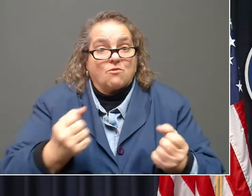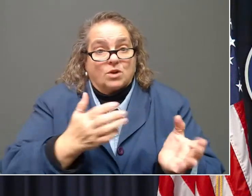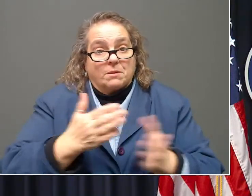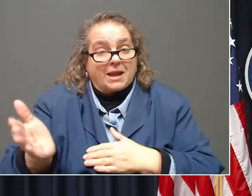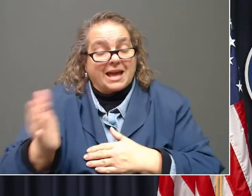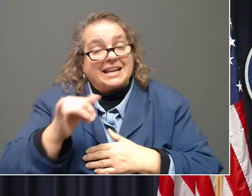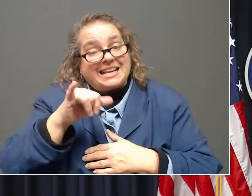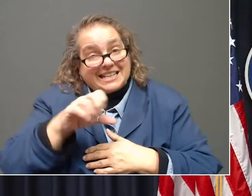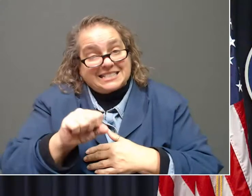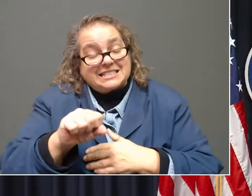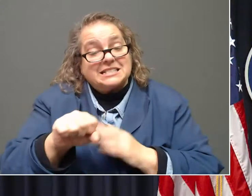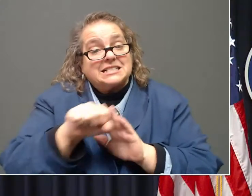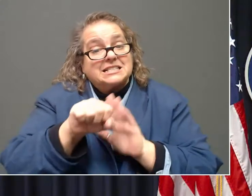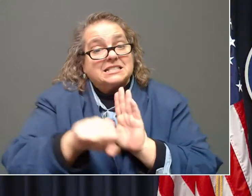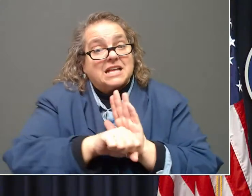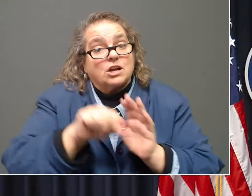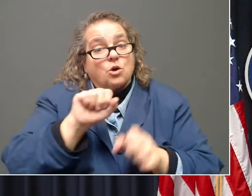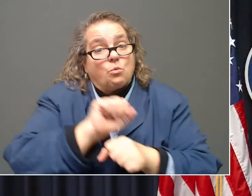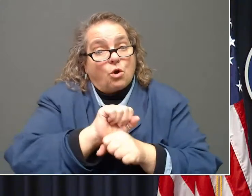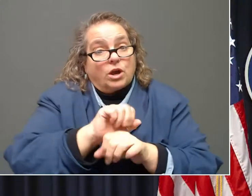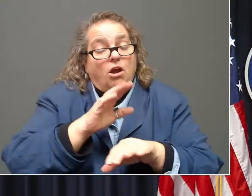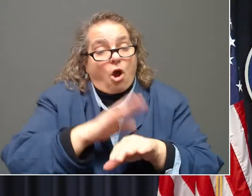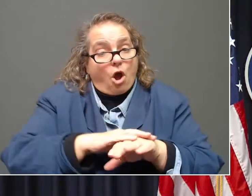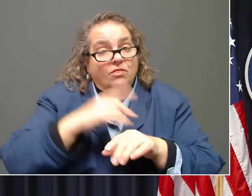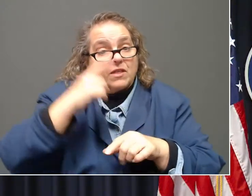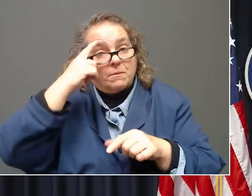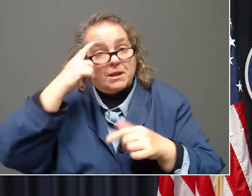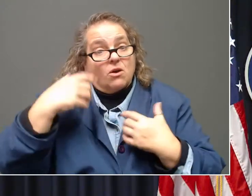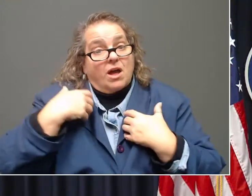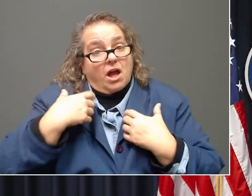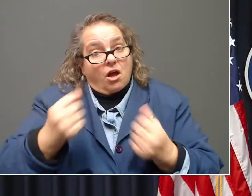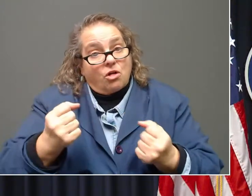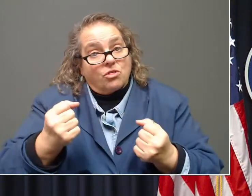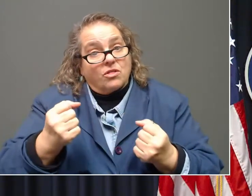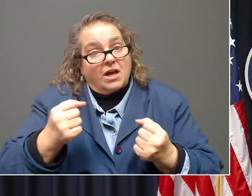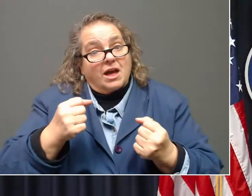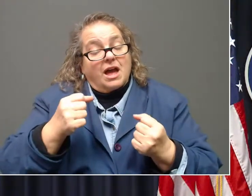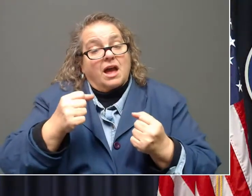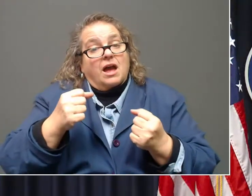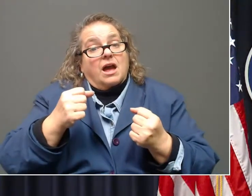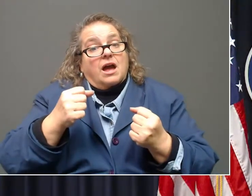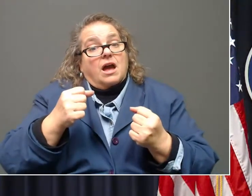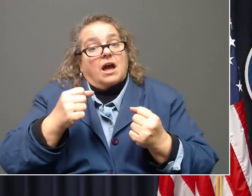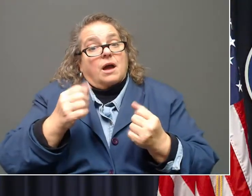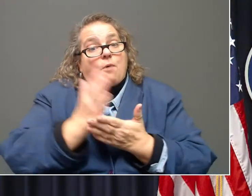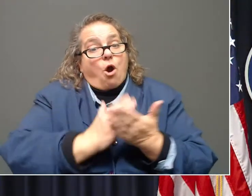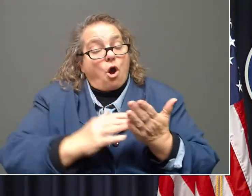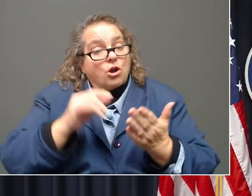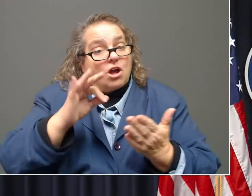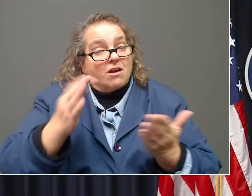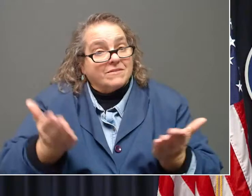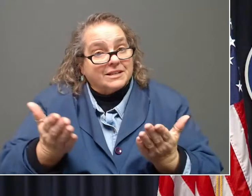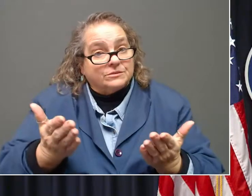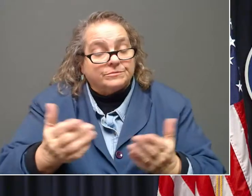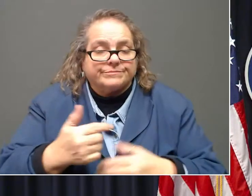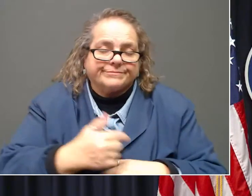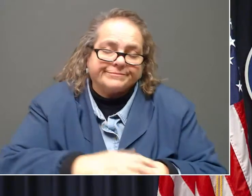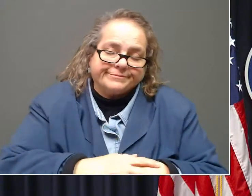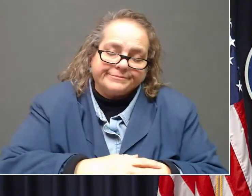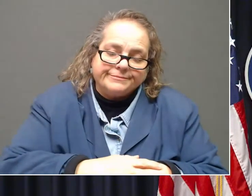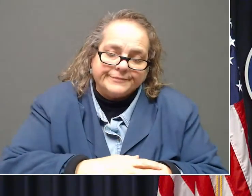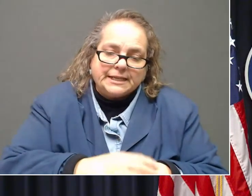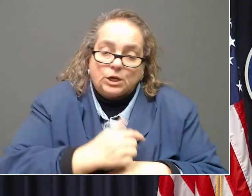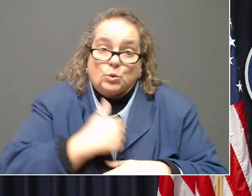we aren't sorting through ones that we now are relatively confident are fraudulent.